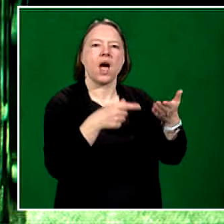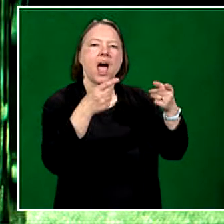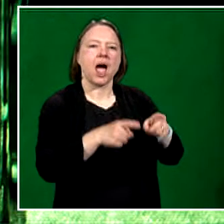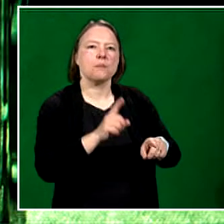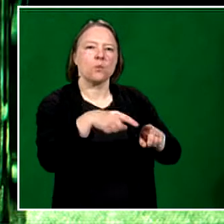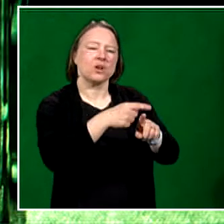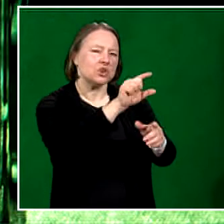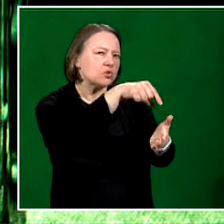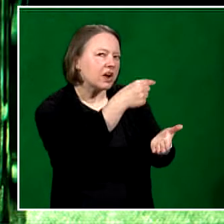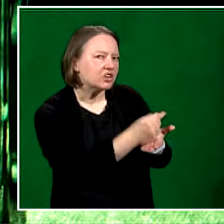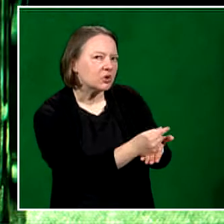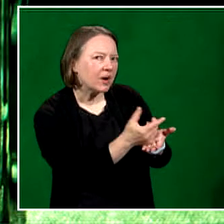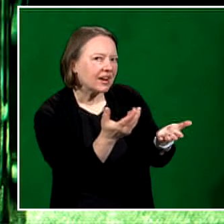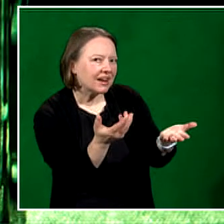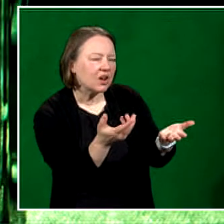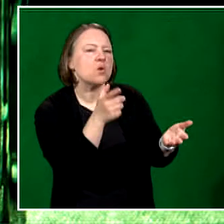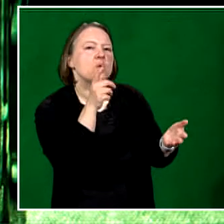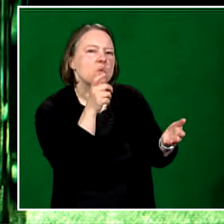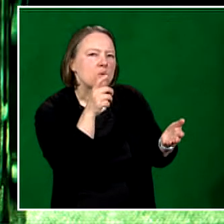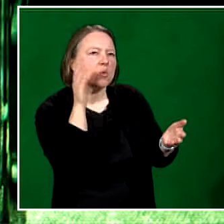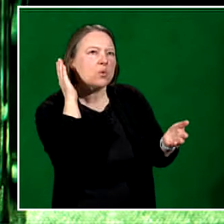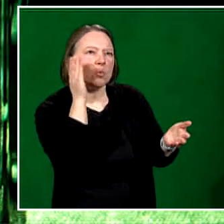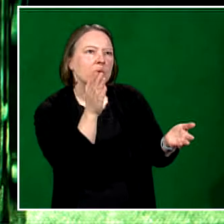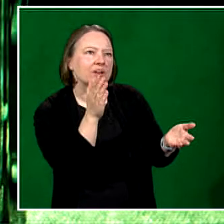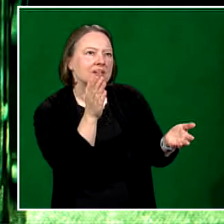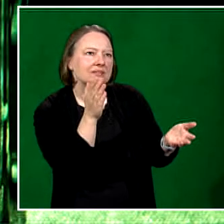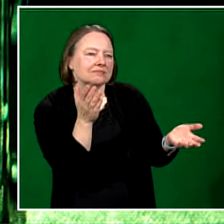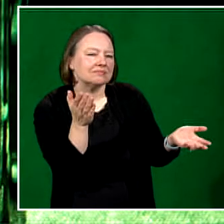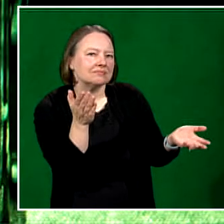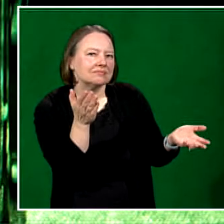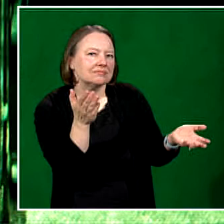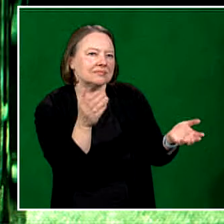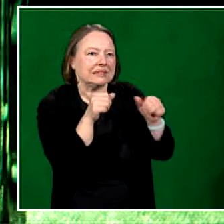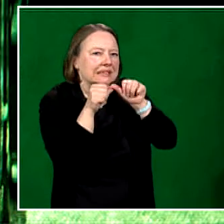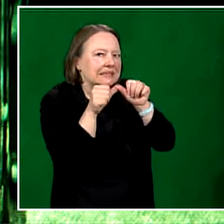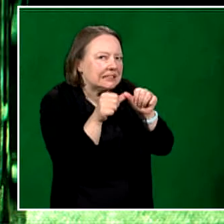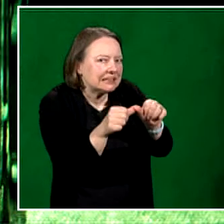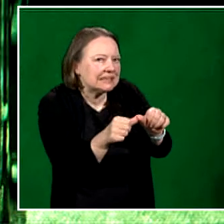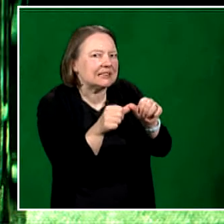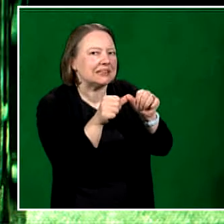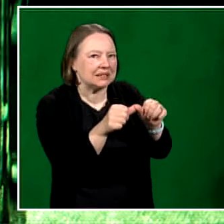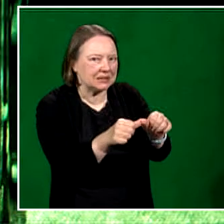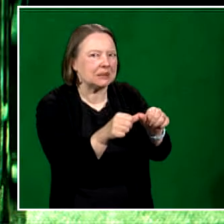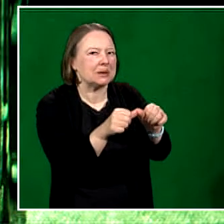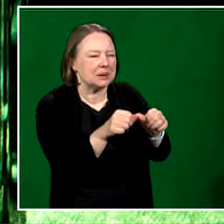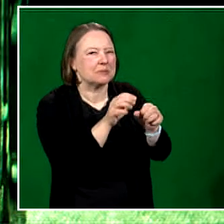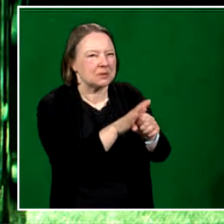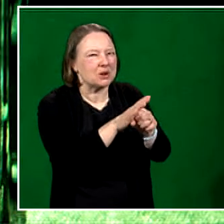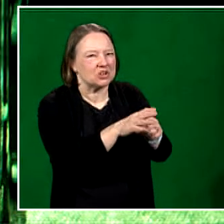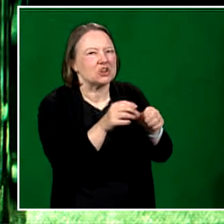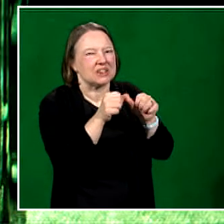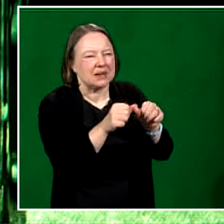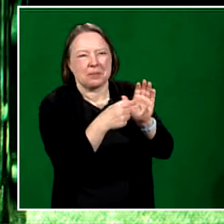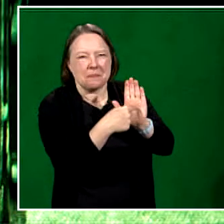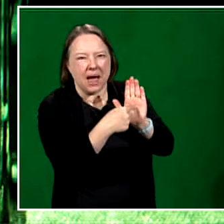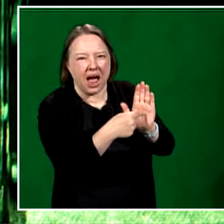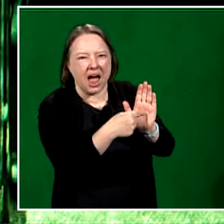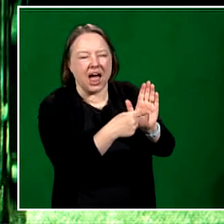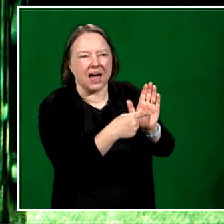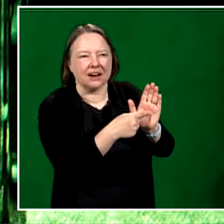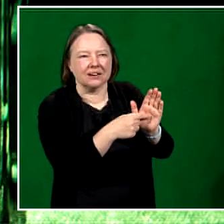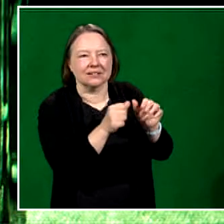guys graduate? Who's going to keep that pressure up or that model